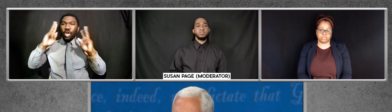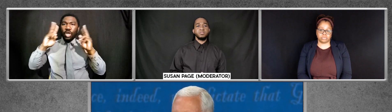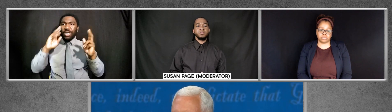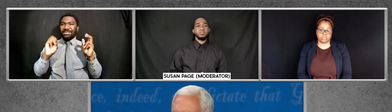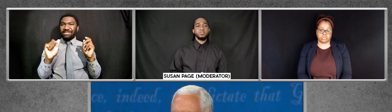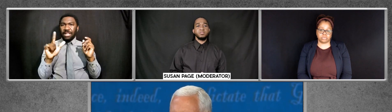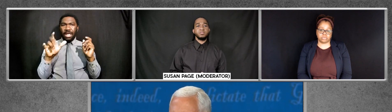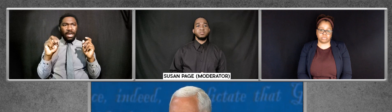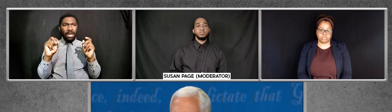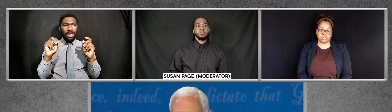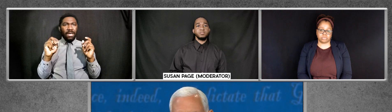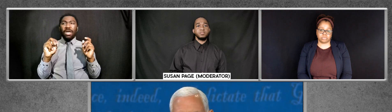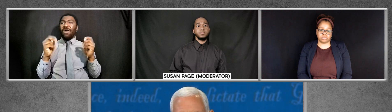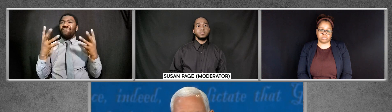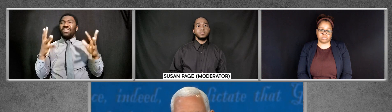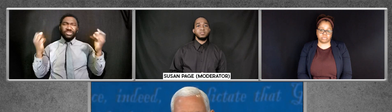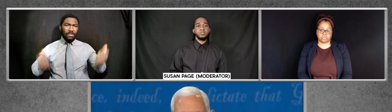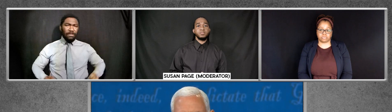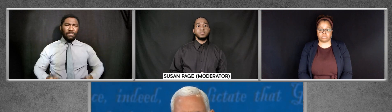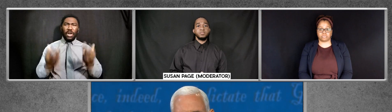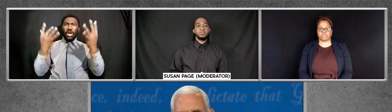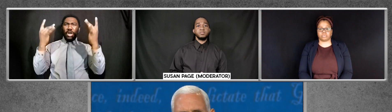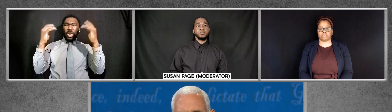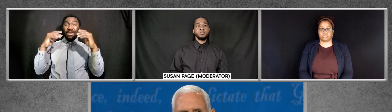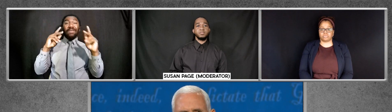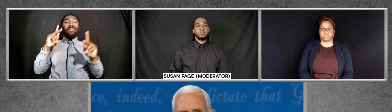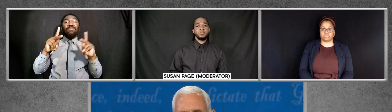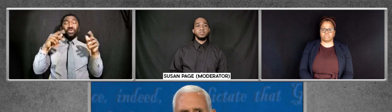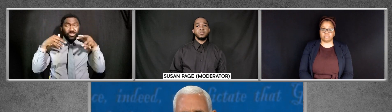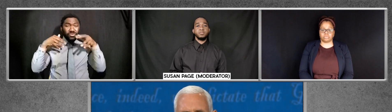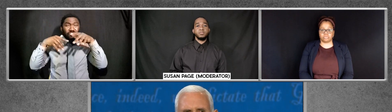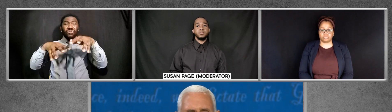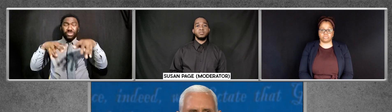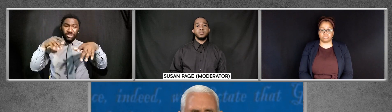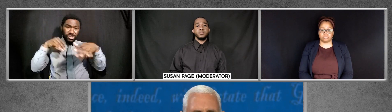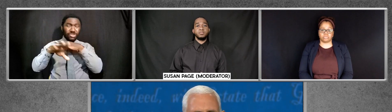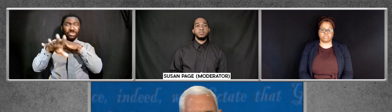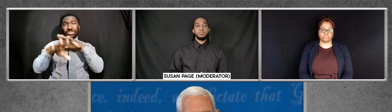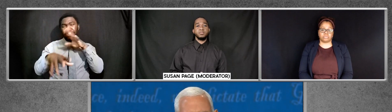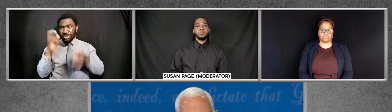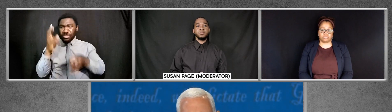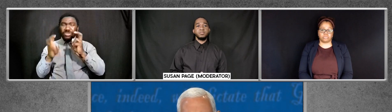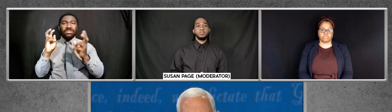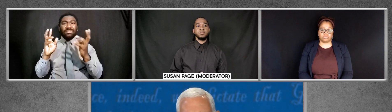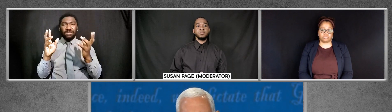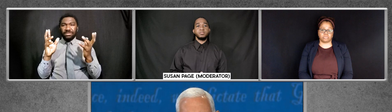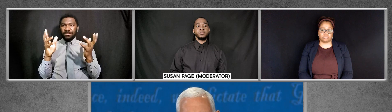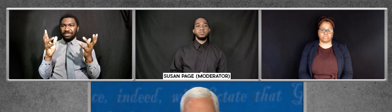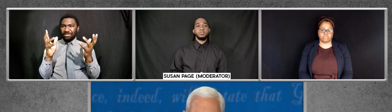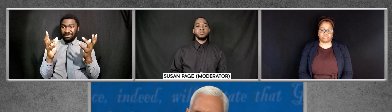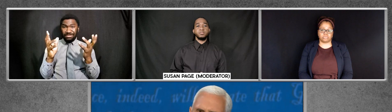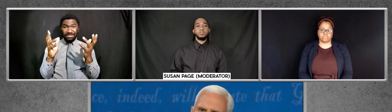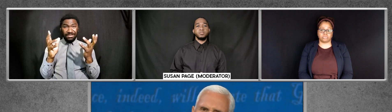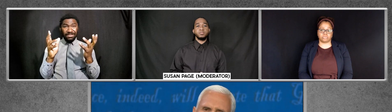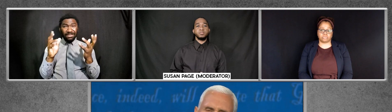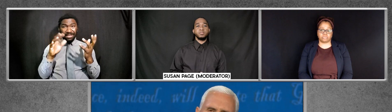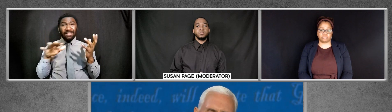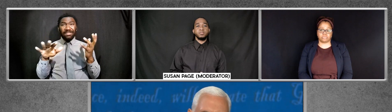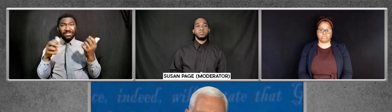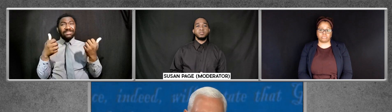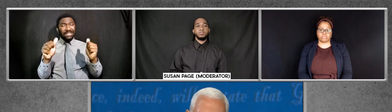by rioters and looters. And Flora is still trying to put her life back together. And I must tell you,